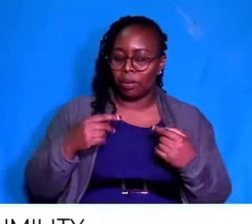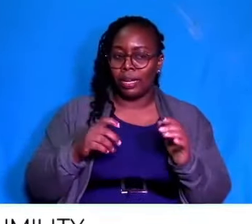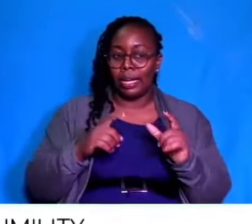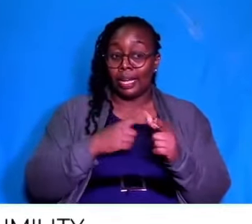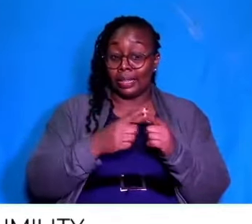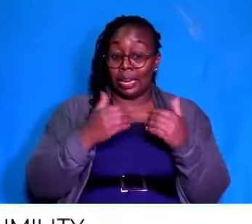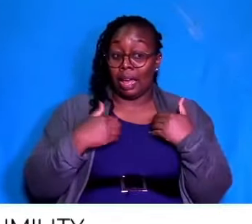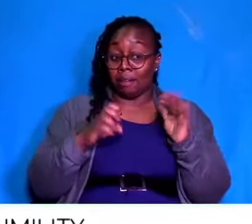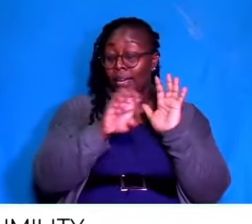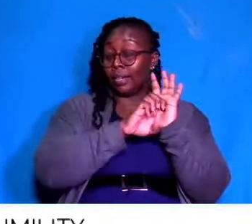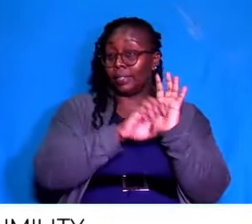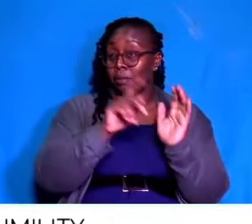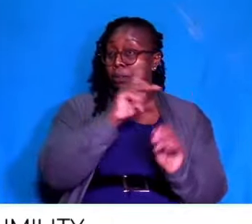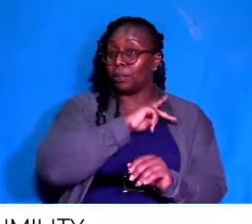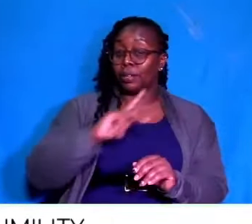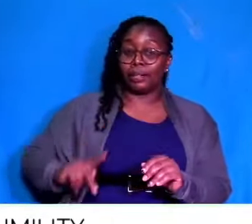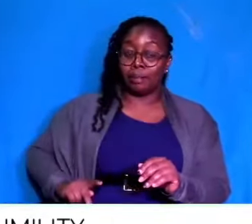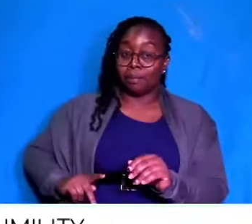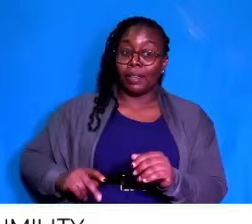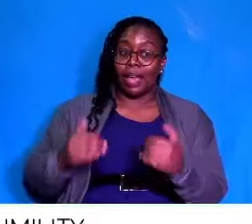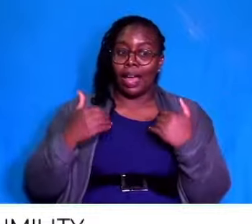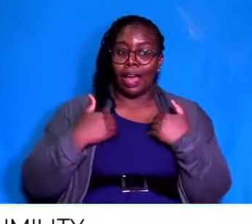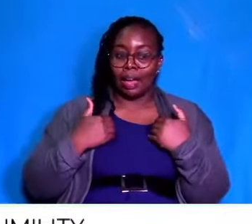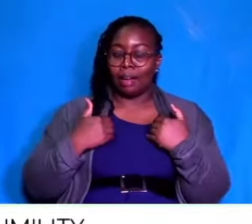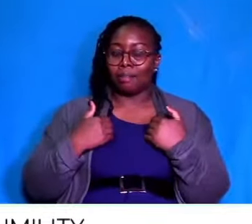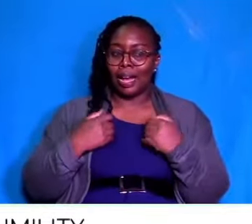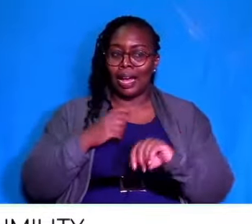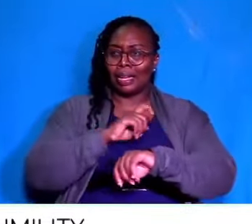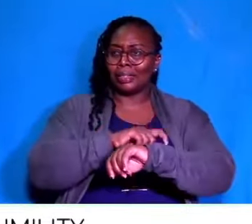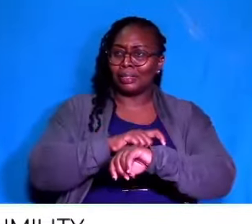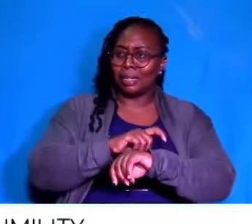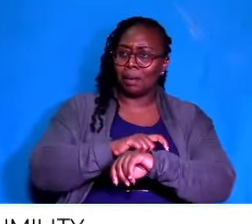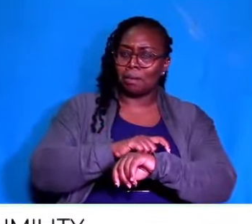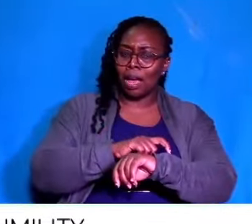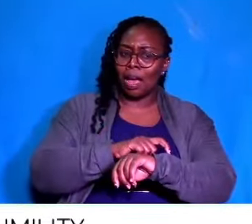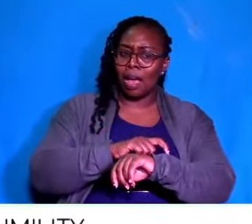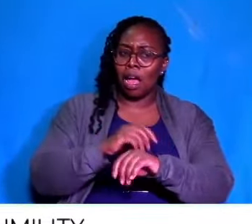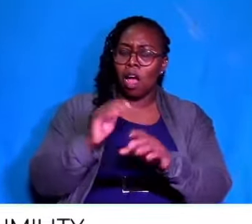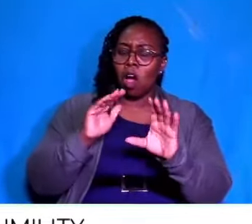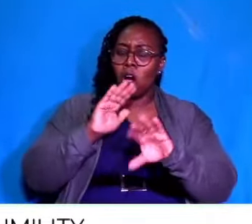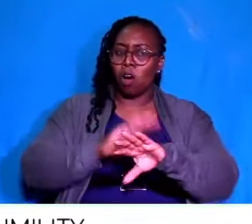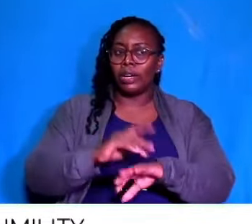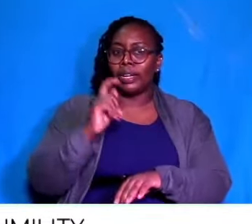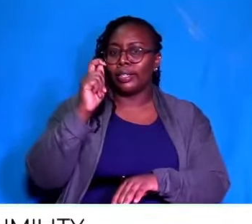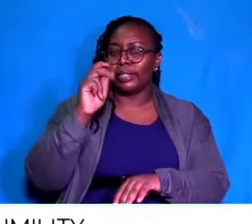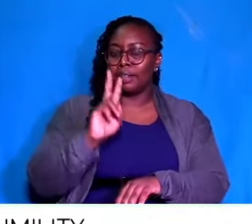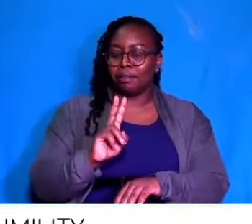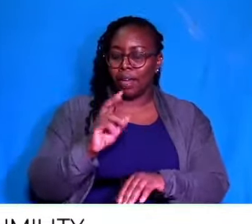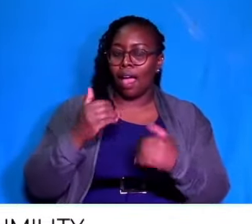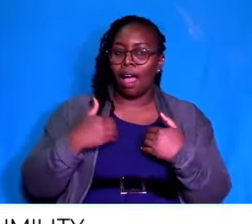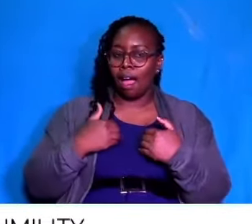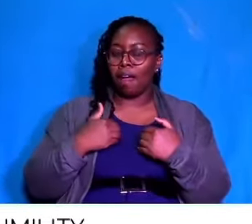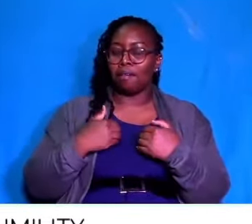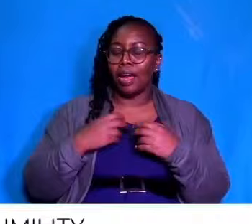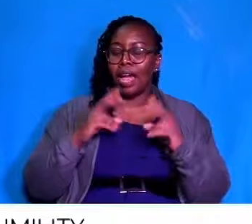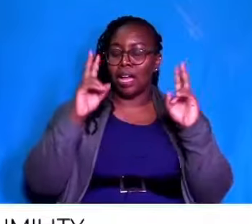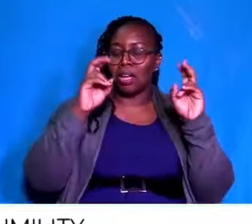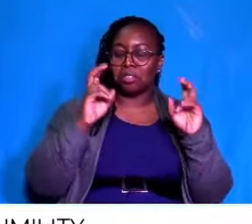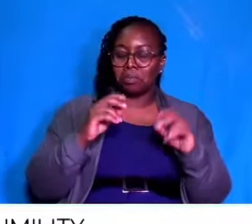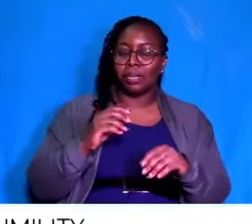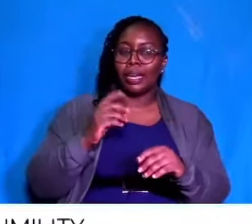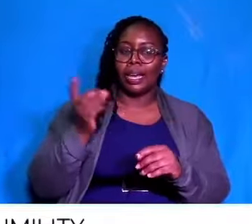and there was a time in the TV, there used to be a program, My Day With You, and they look at maybe a doctor, and they'll find a doctor and go through what does